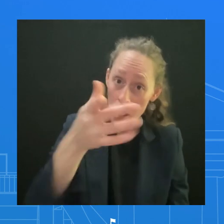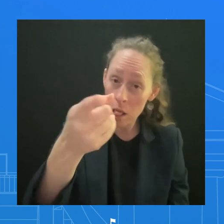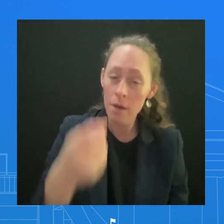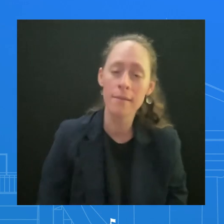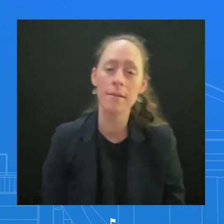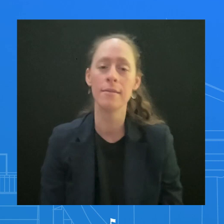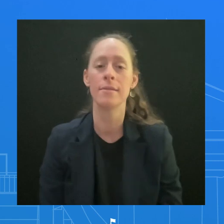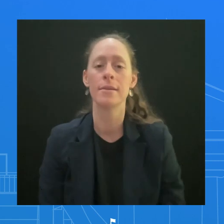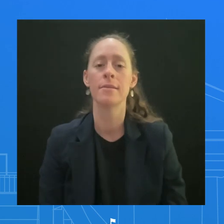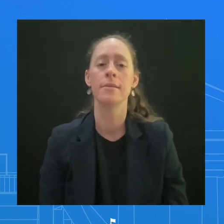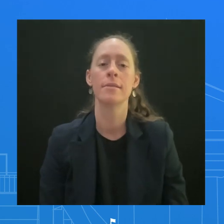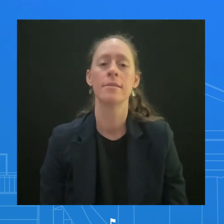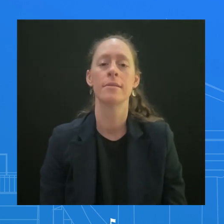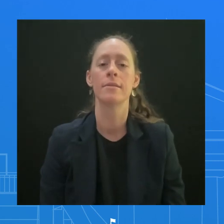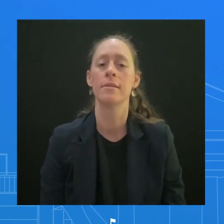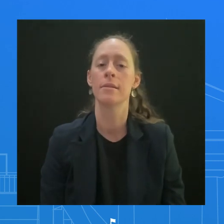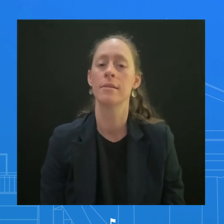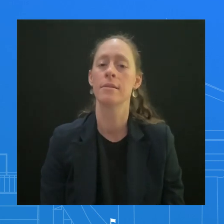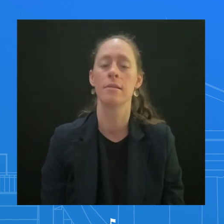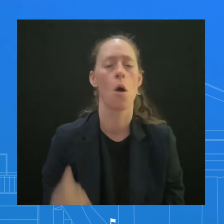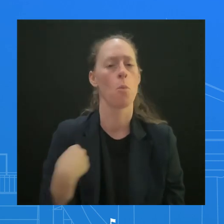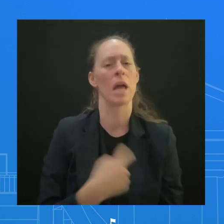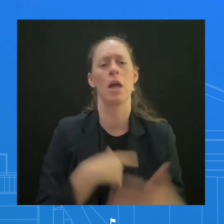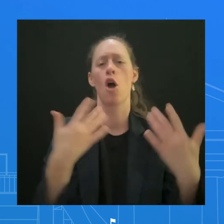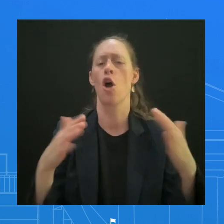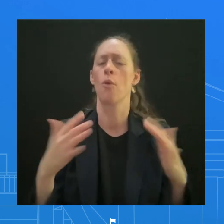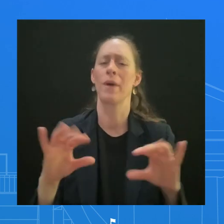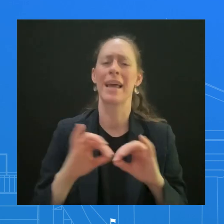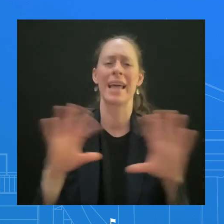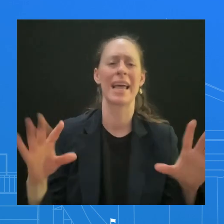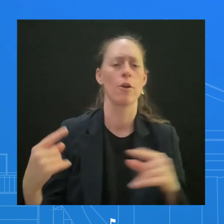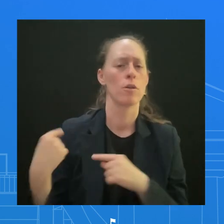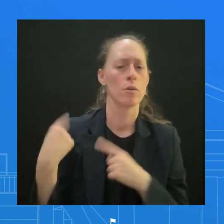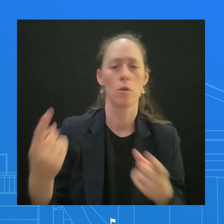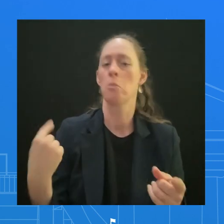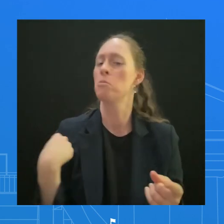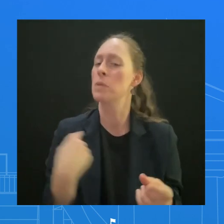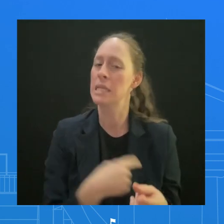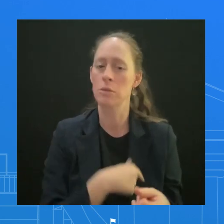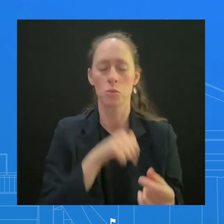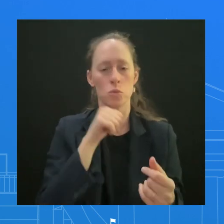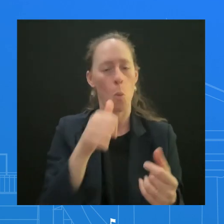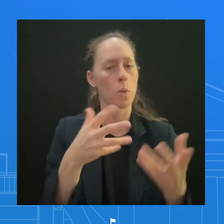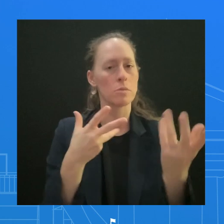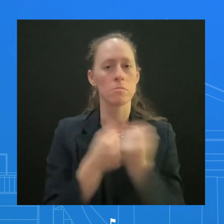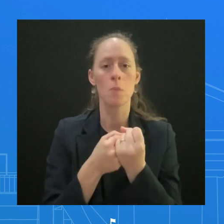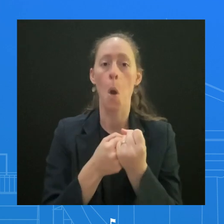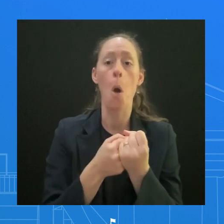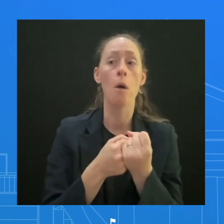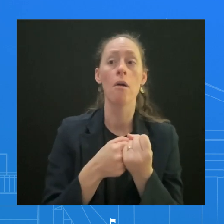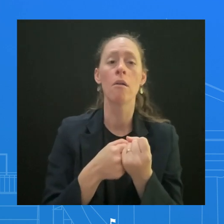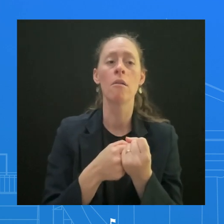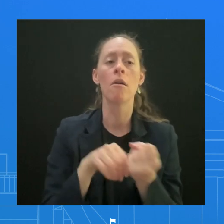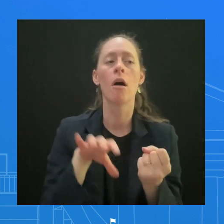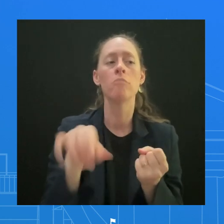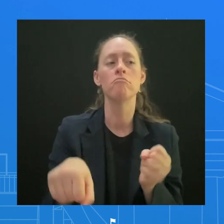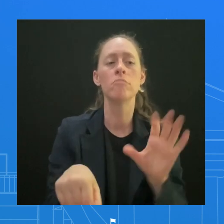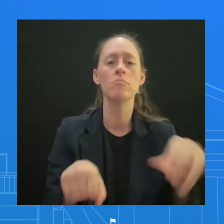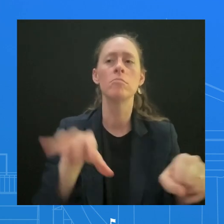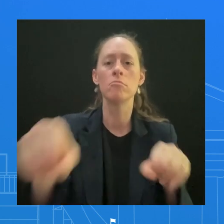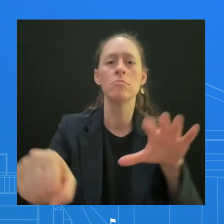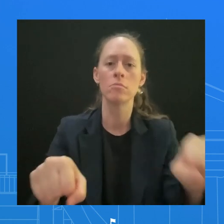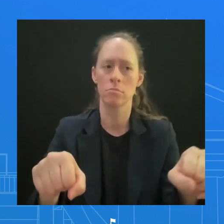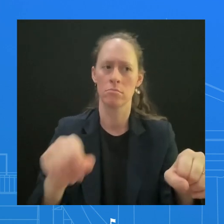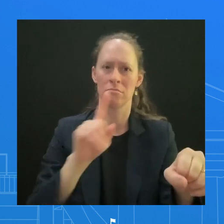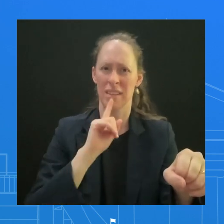not support additional settlement activity. Our policy with respect to settlements has not changed and will not change, and